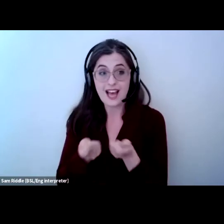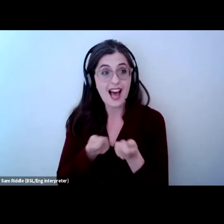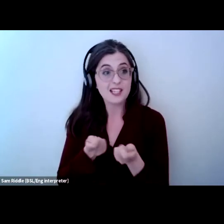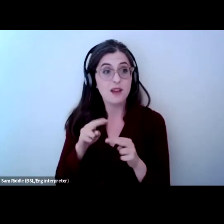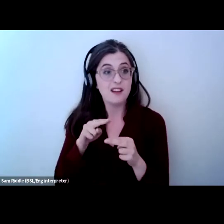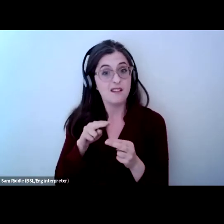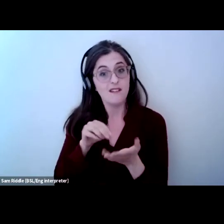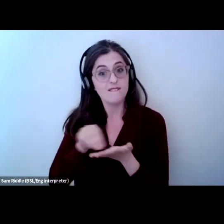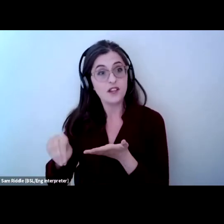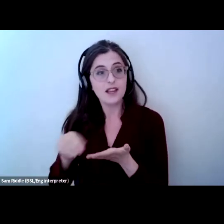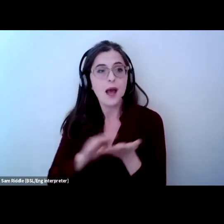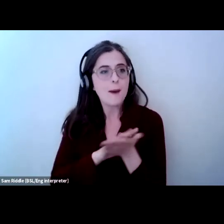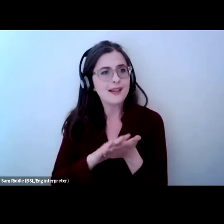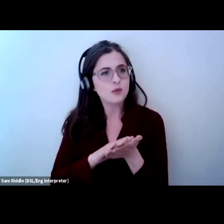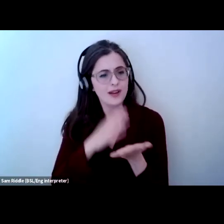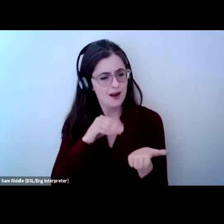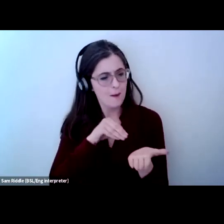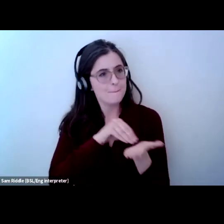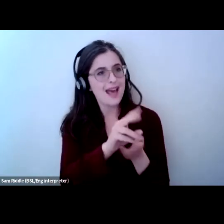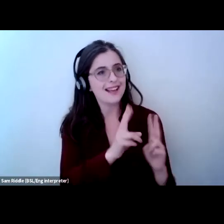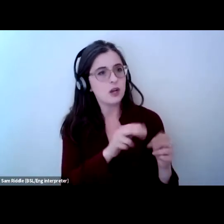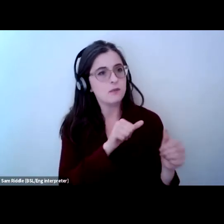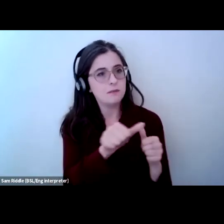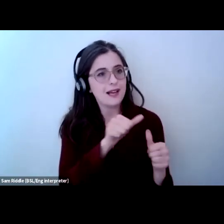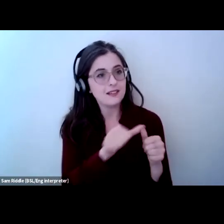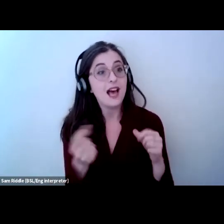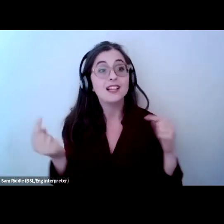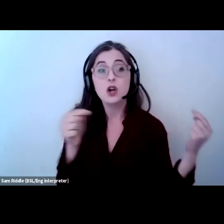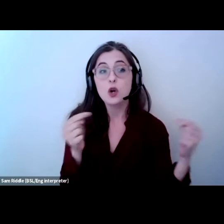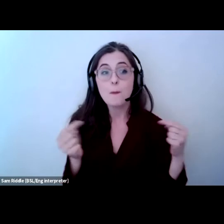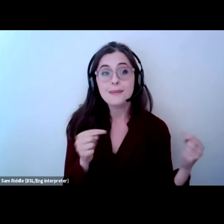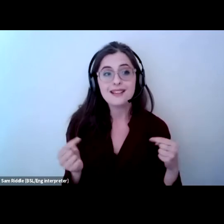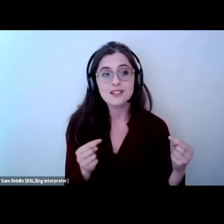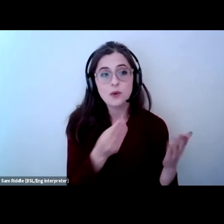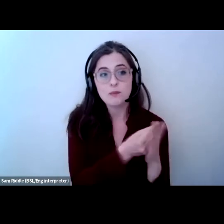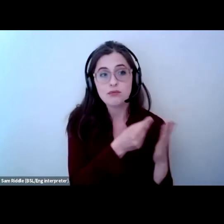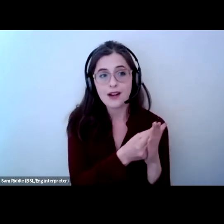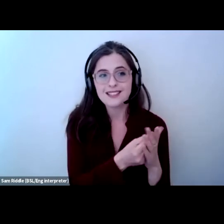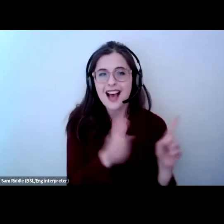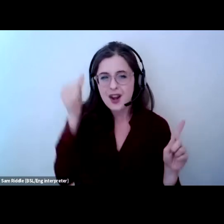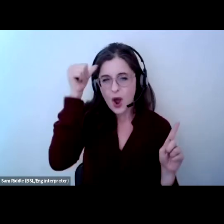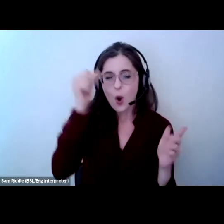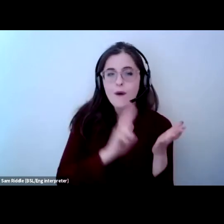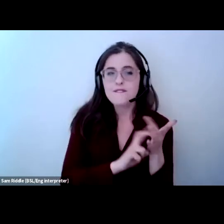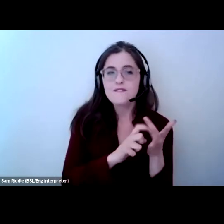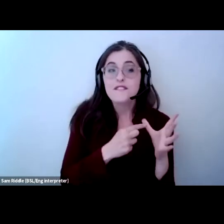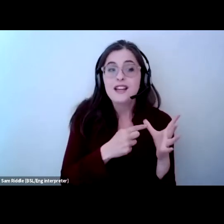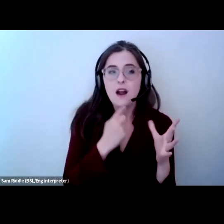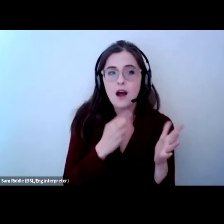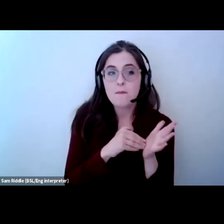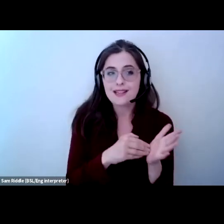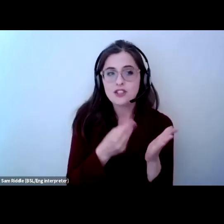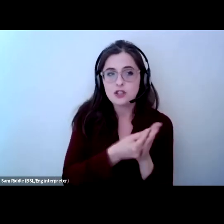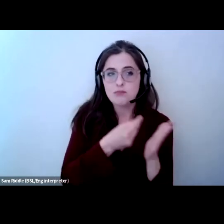pay better and also compete on price. I know Vika mentioned price earlier. It's not